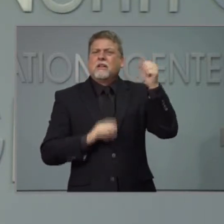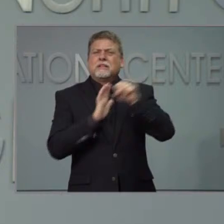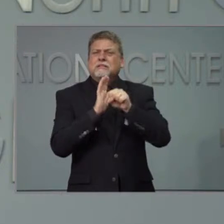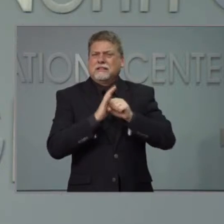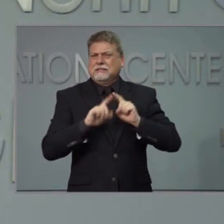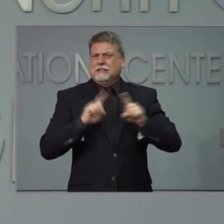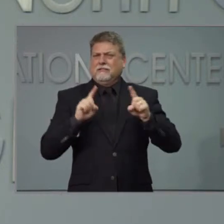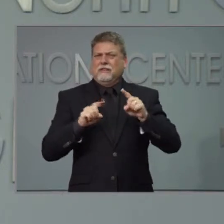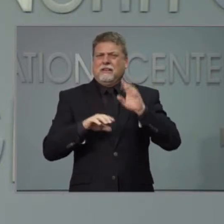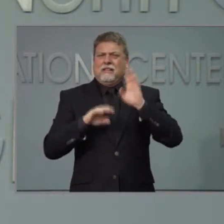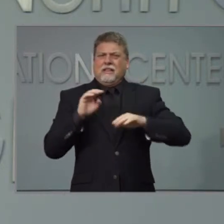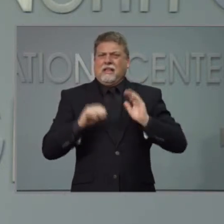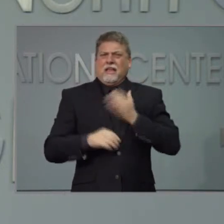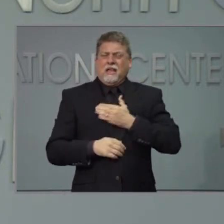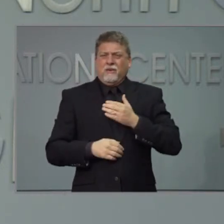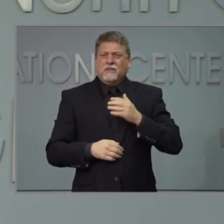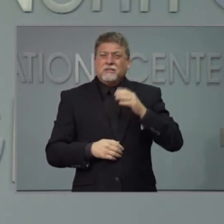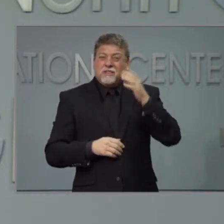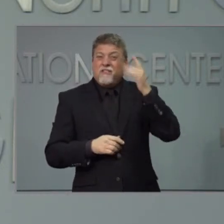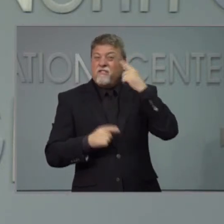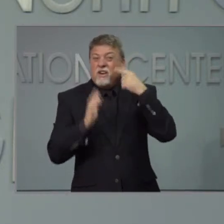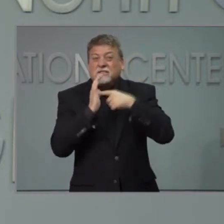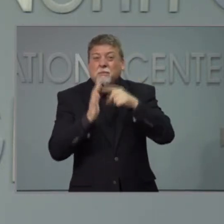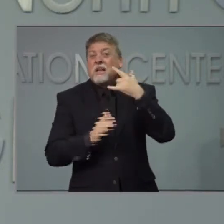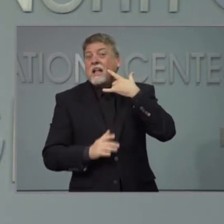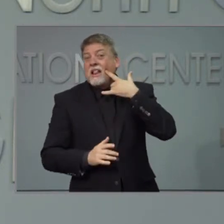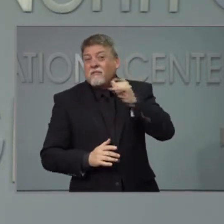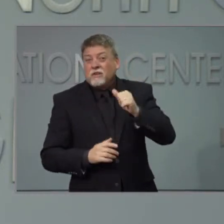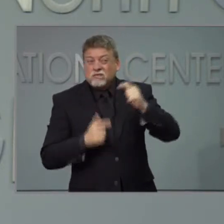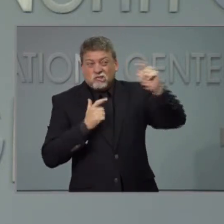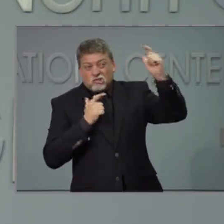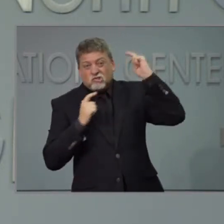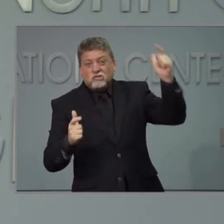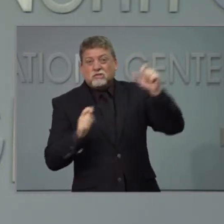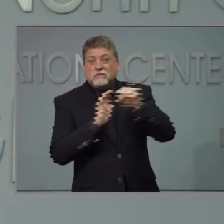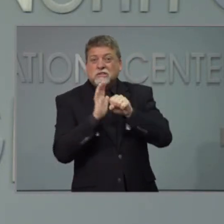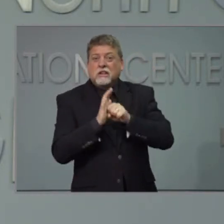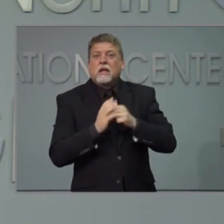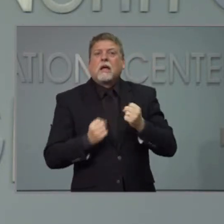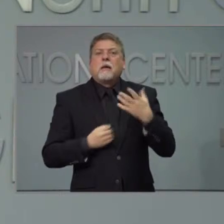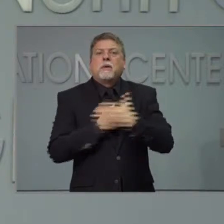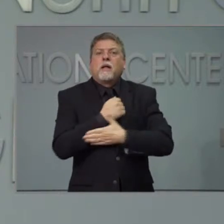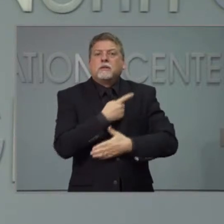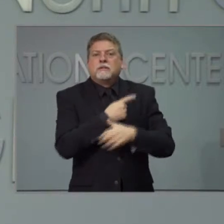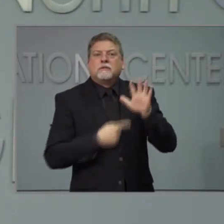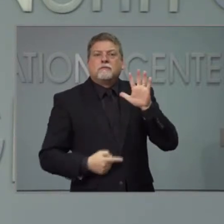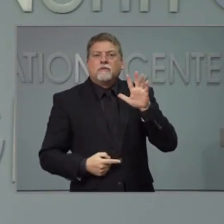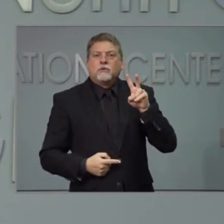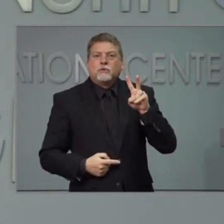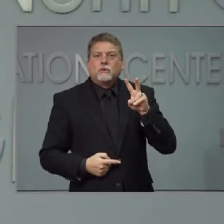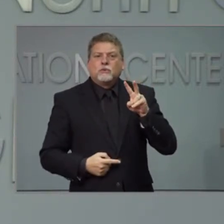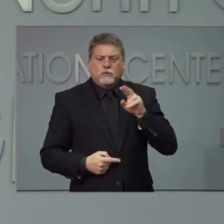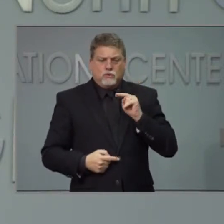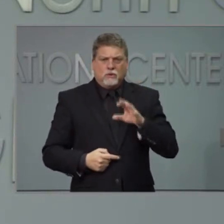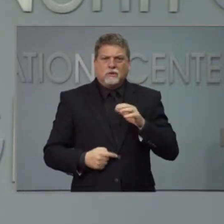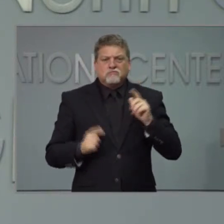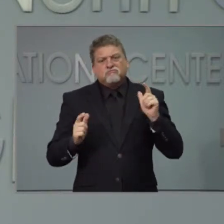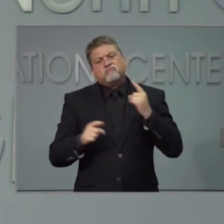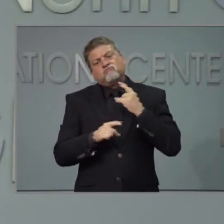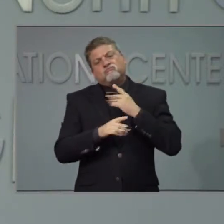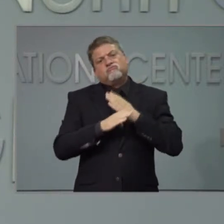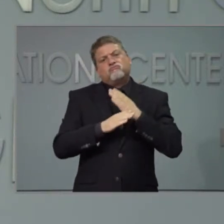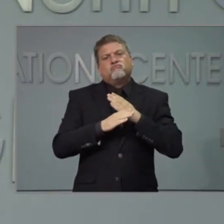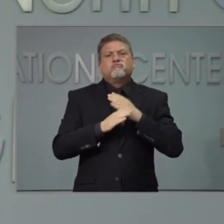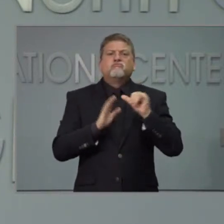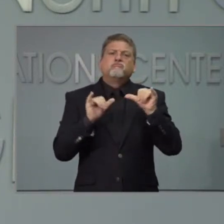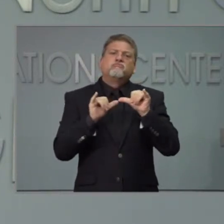has 52 or something like that, and you know how big it is, and we have 100 counties in our state. What we